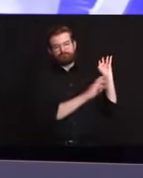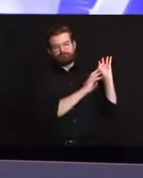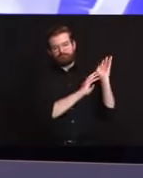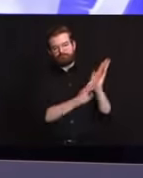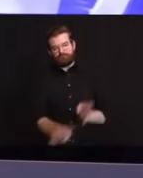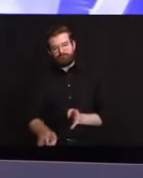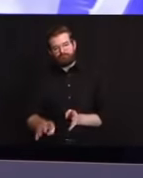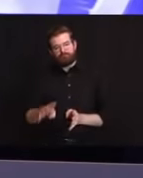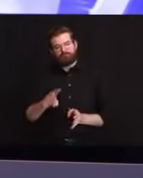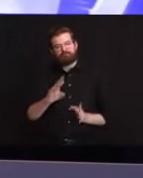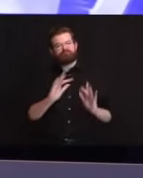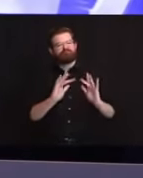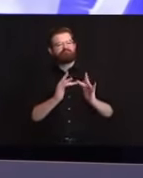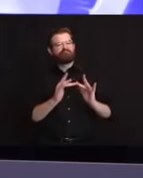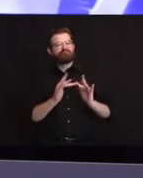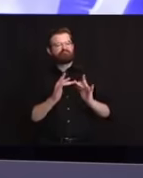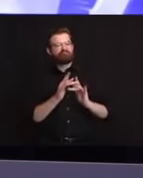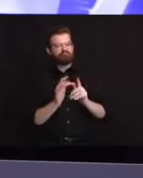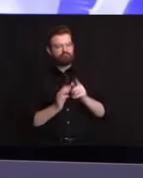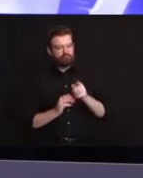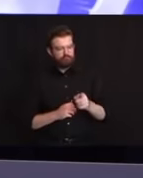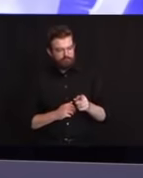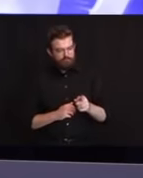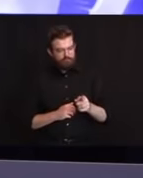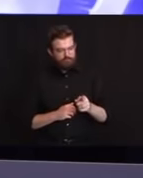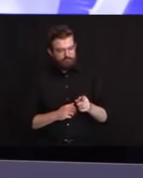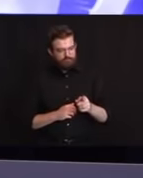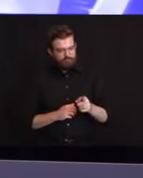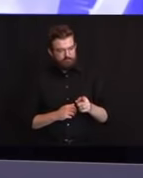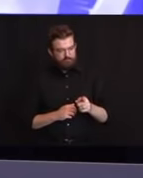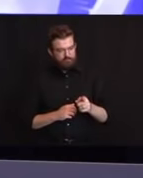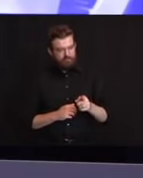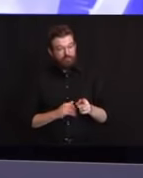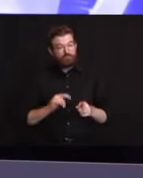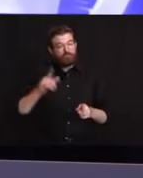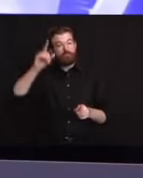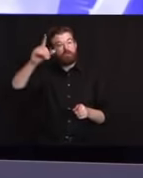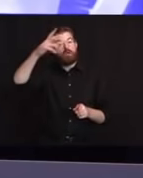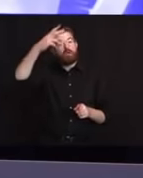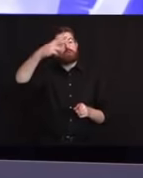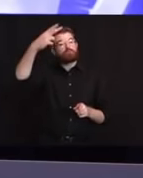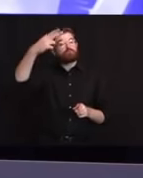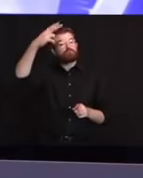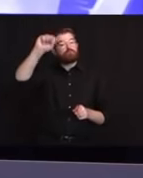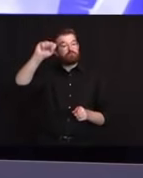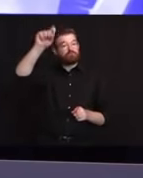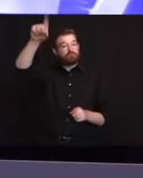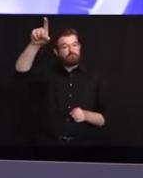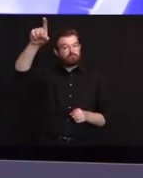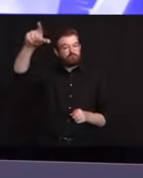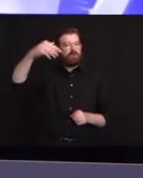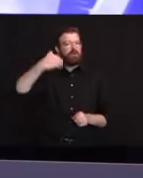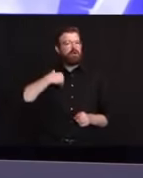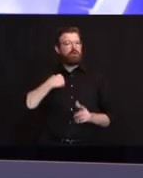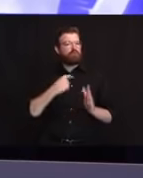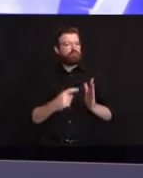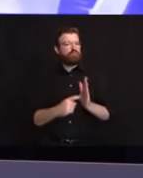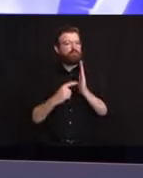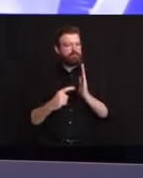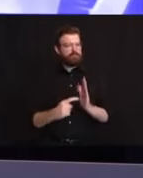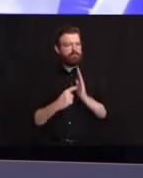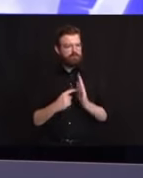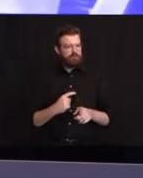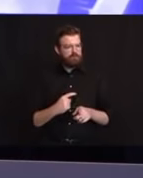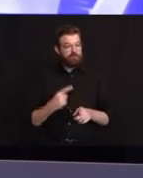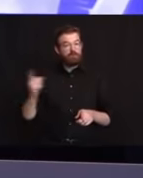compared to the HHS 95 requirements, 95 elements, there's about 20 that we have in common. So we have